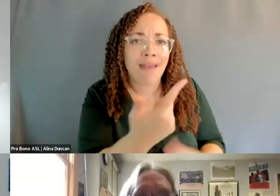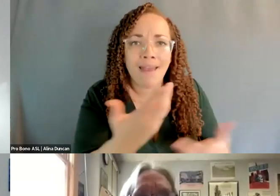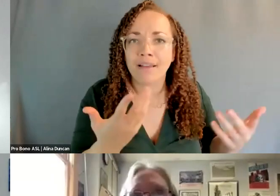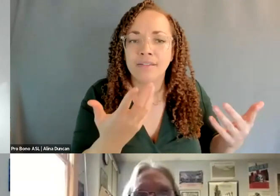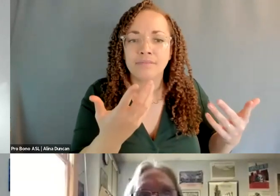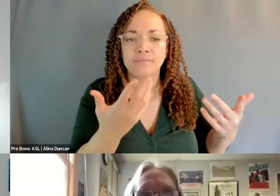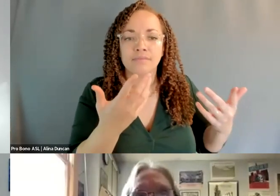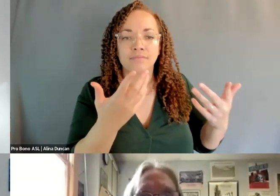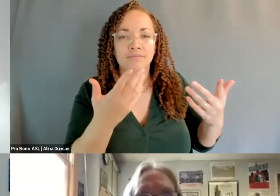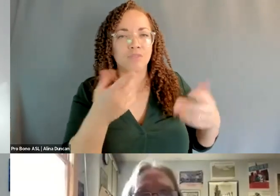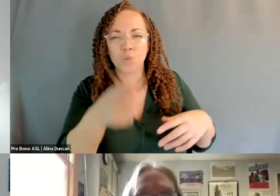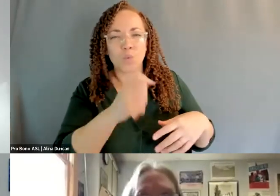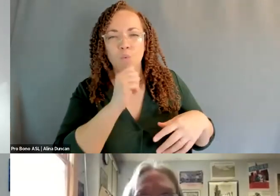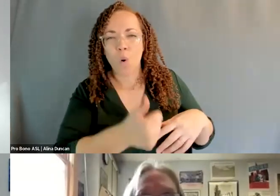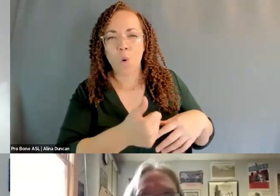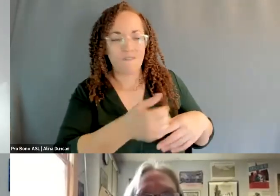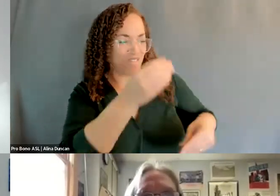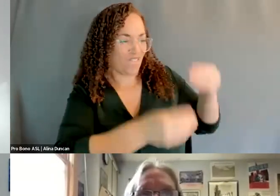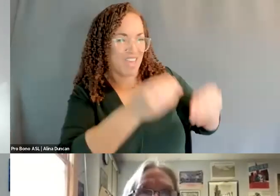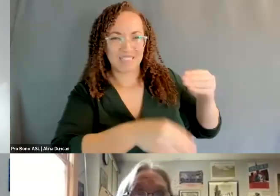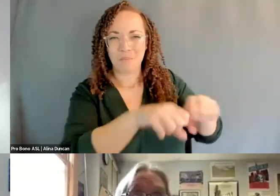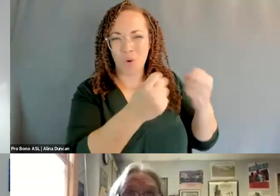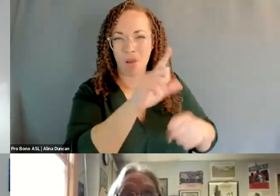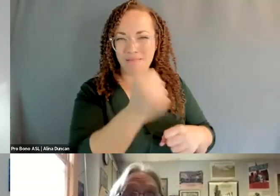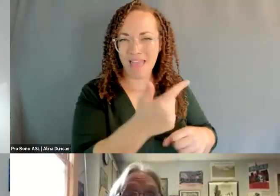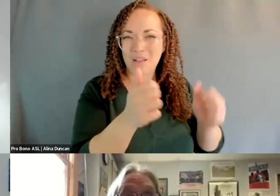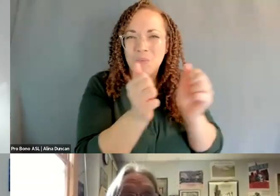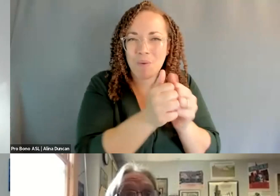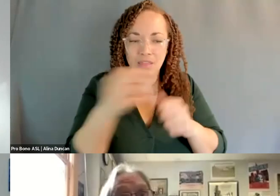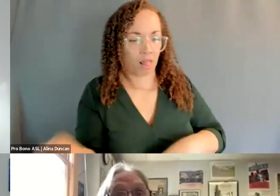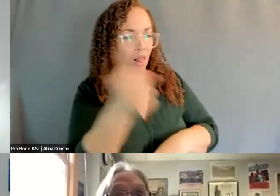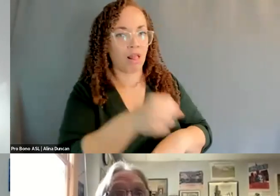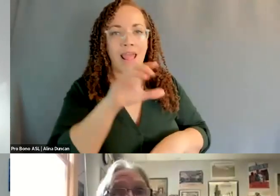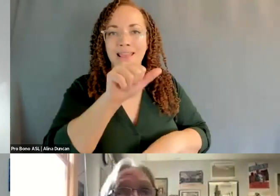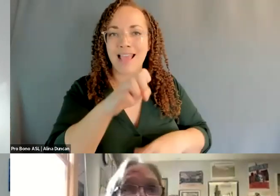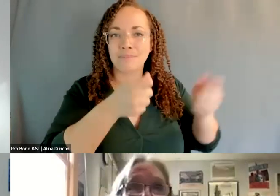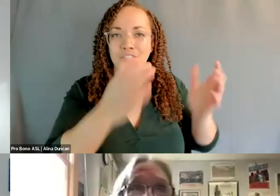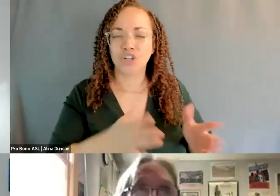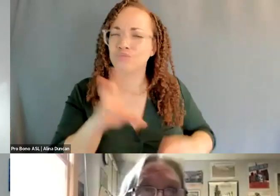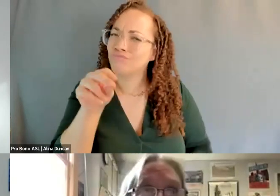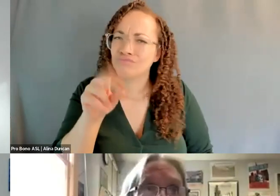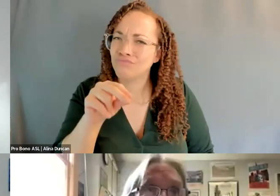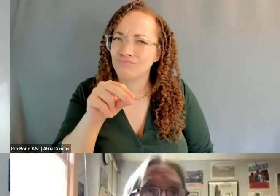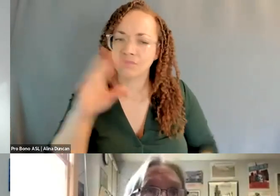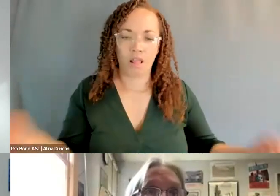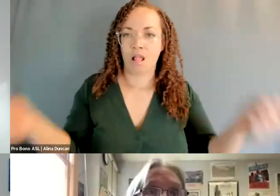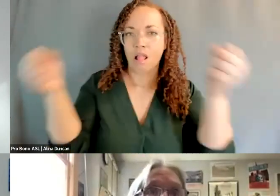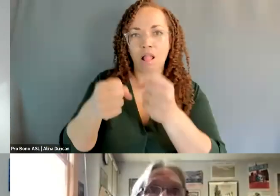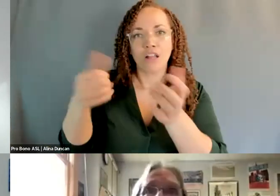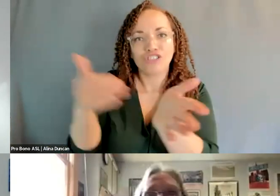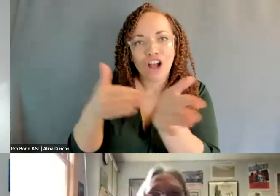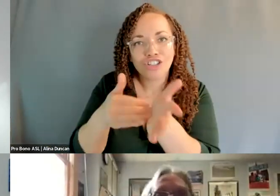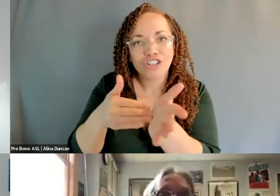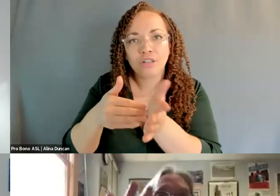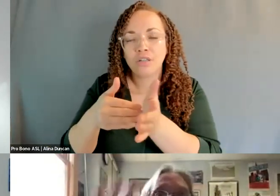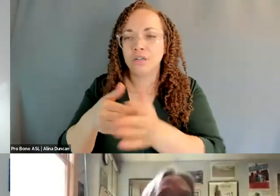fix somebody's broken leg with a case manager. You would actually try to find a freaking doctor and get a cast put on it.